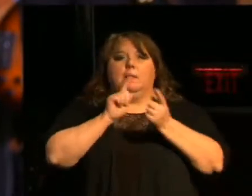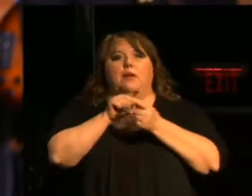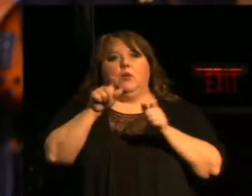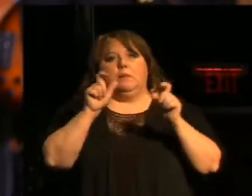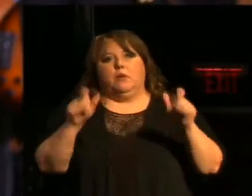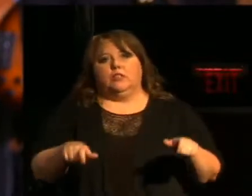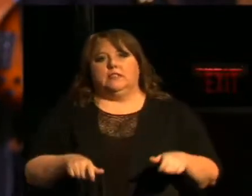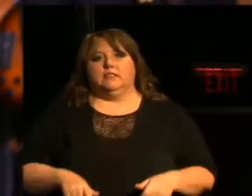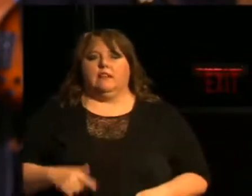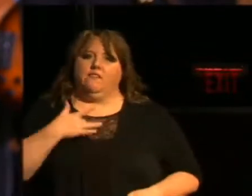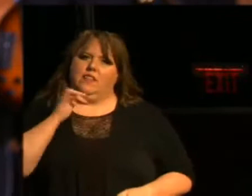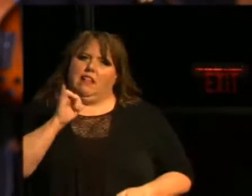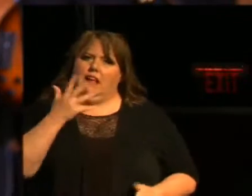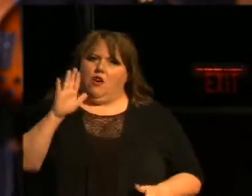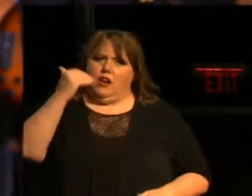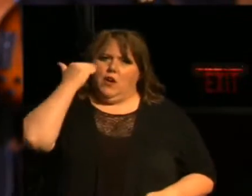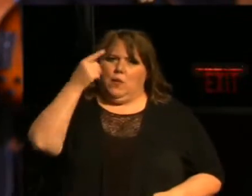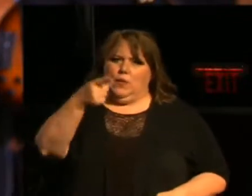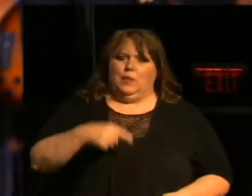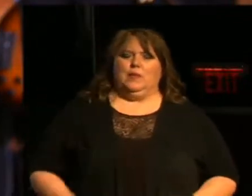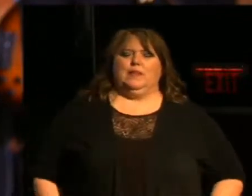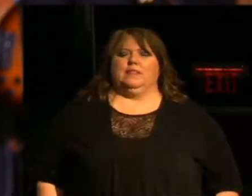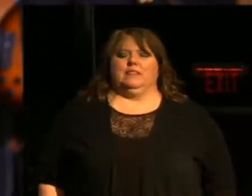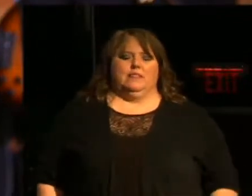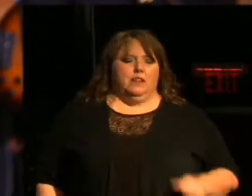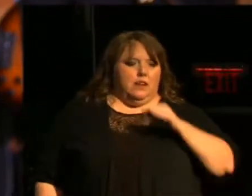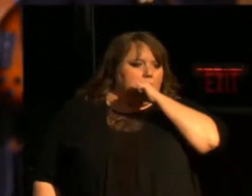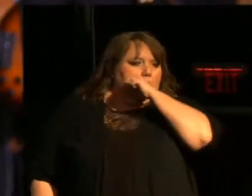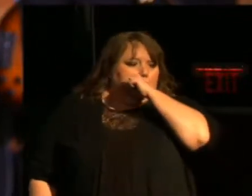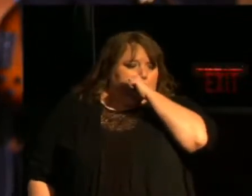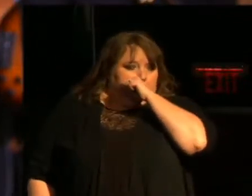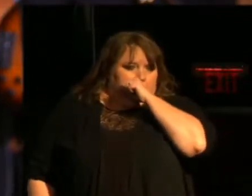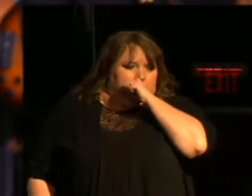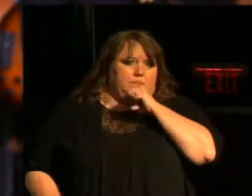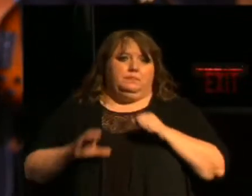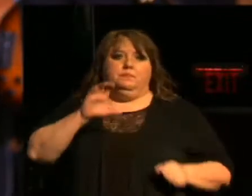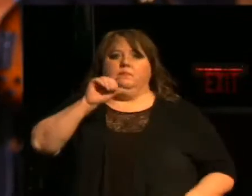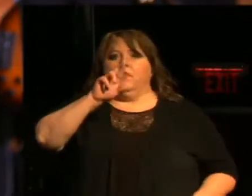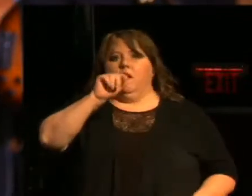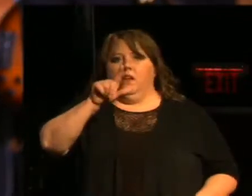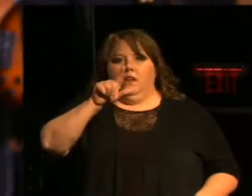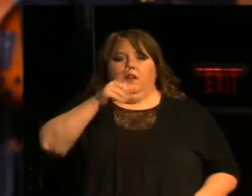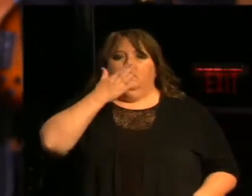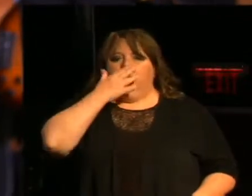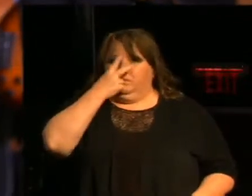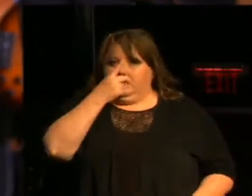It doesn't cost you anything to love.